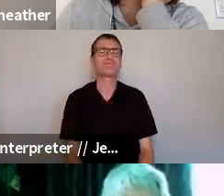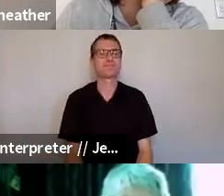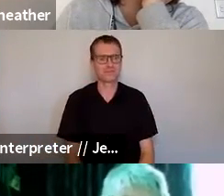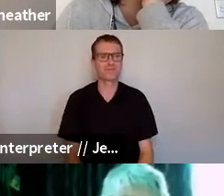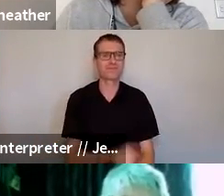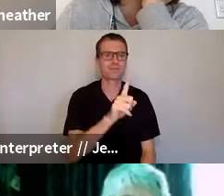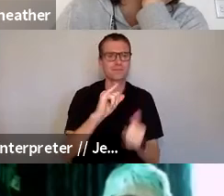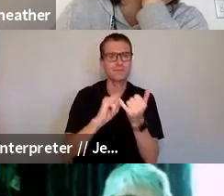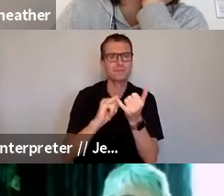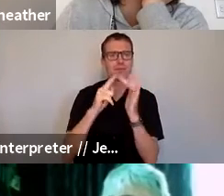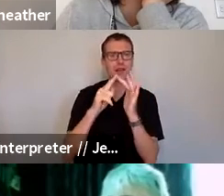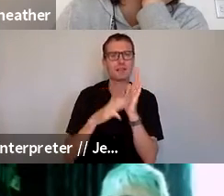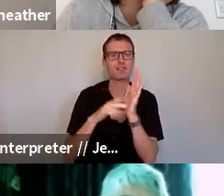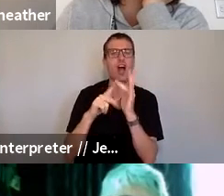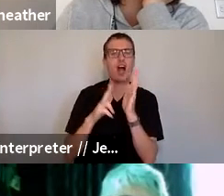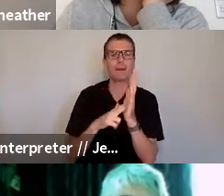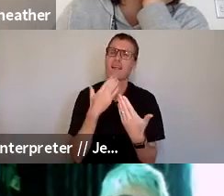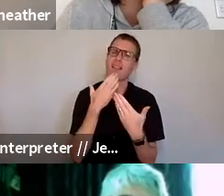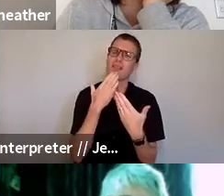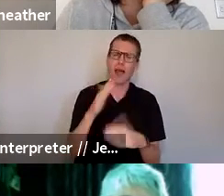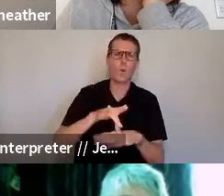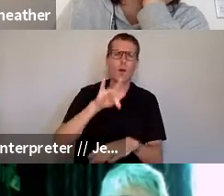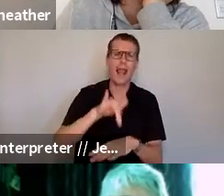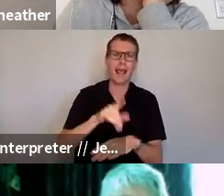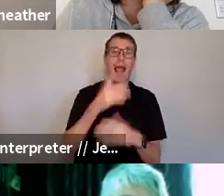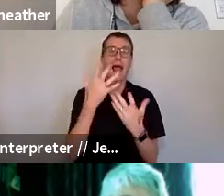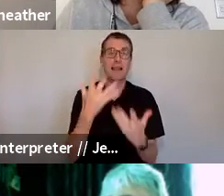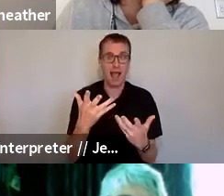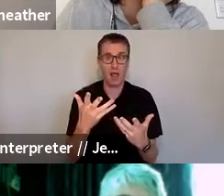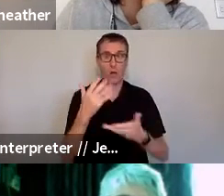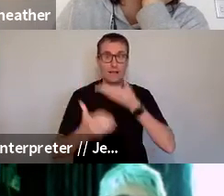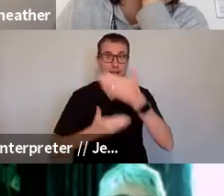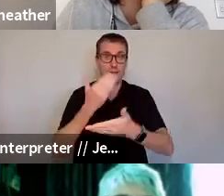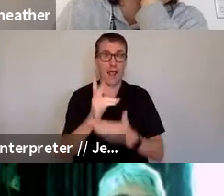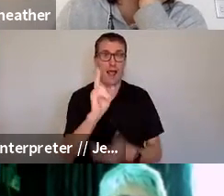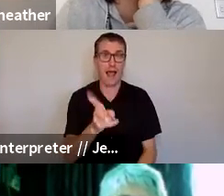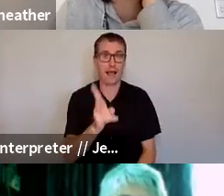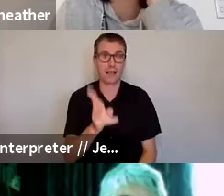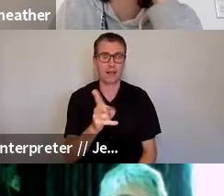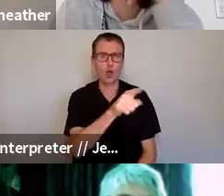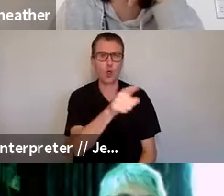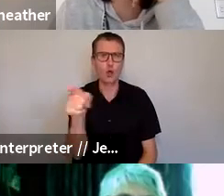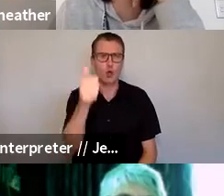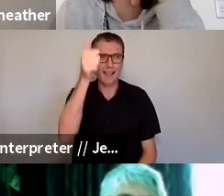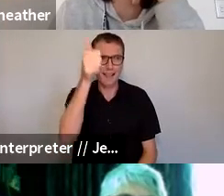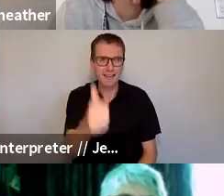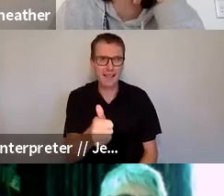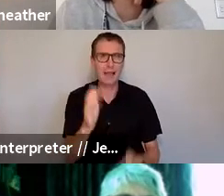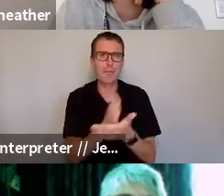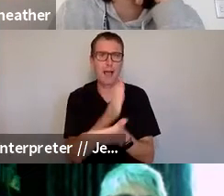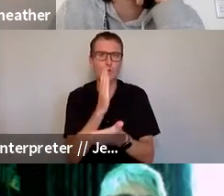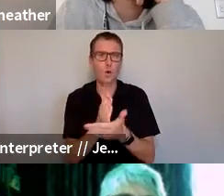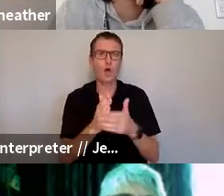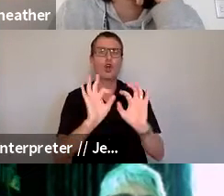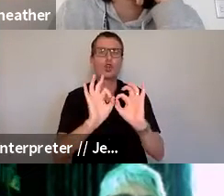So just thanks so much, Kelly. Just a reminder that if you're wanting to make sure you can always see the sign